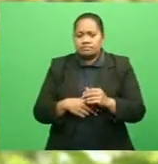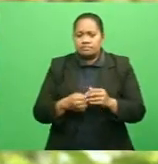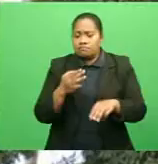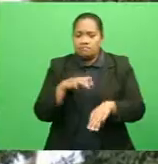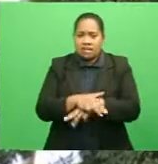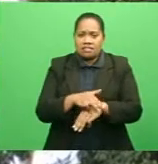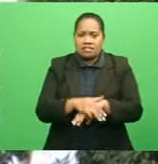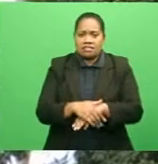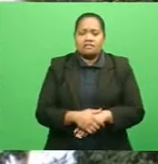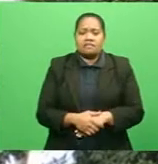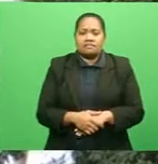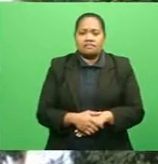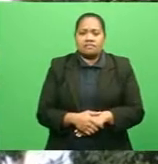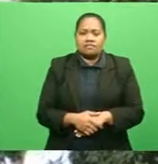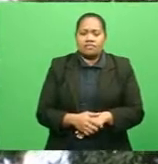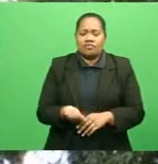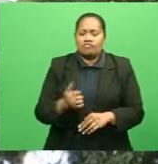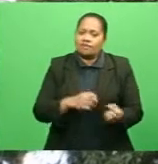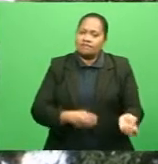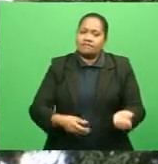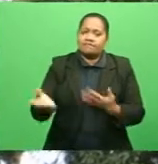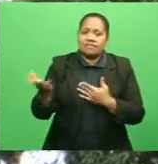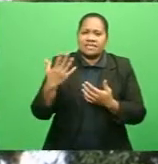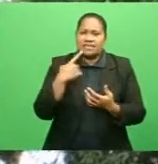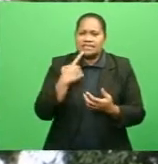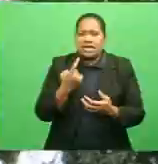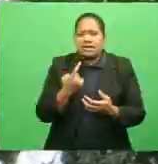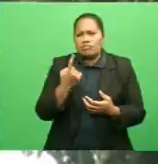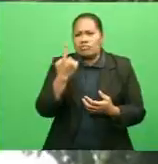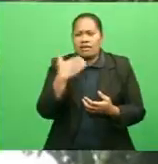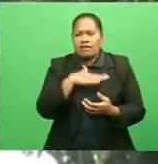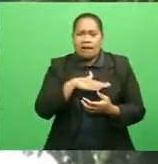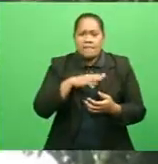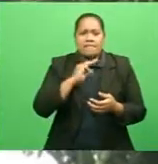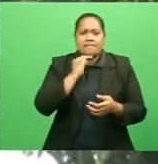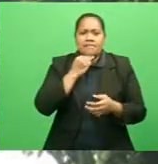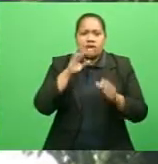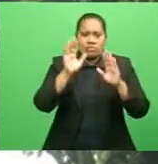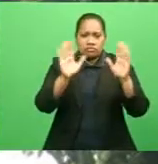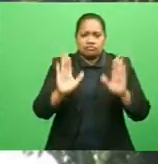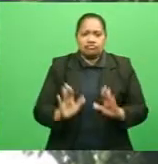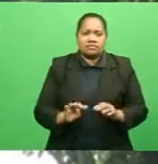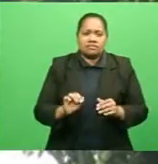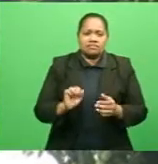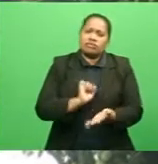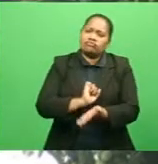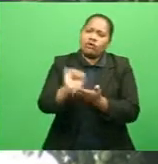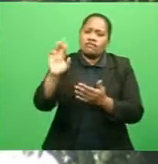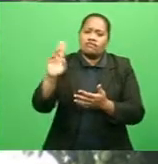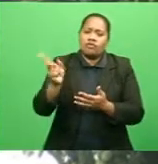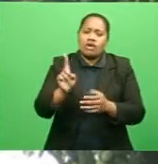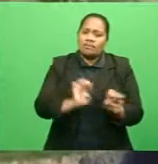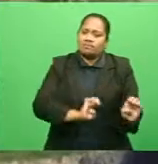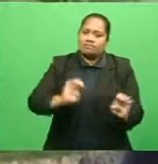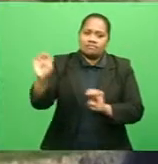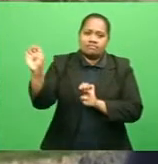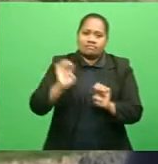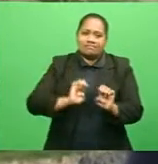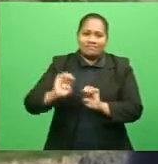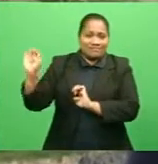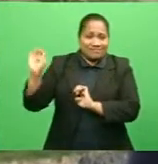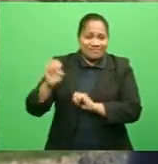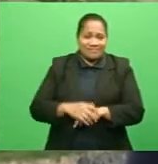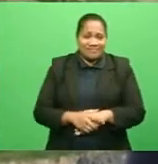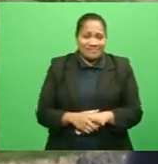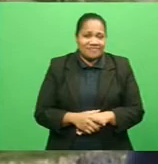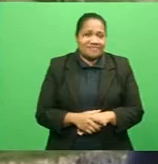Marketing. He says he has at least 100 mango trees which are solely for exports. As soon as